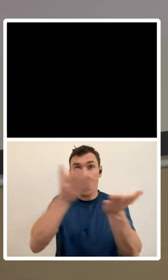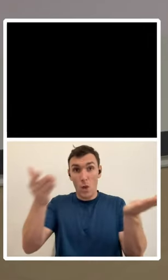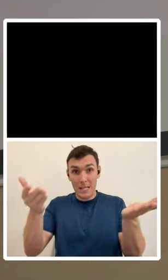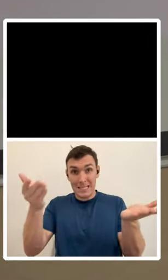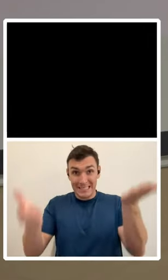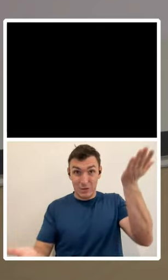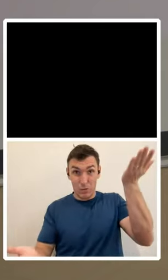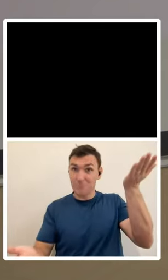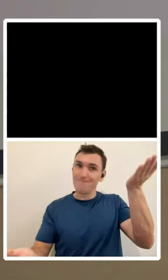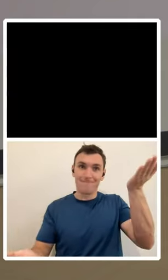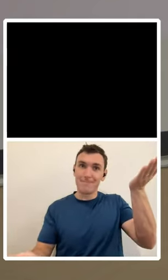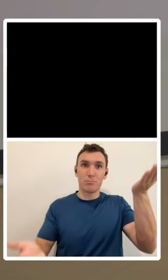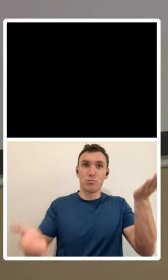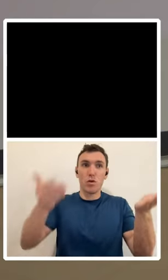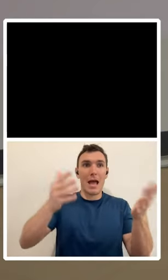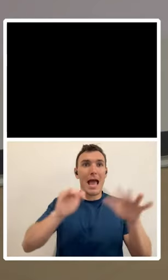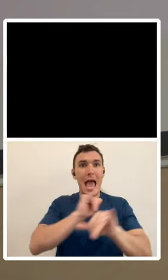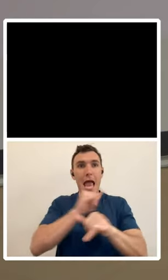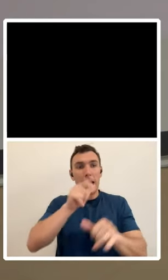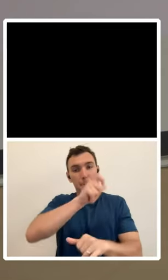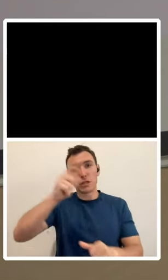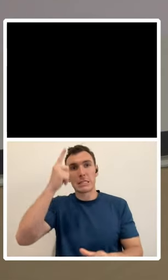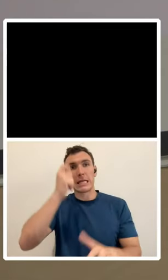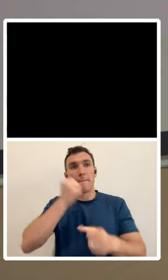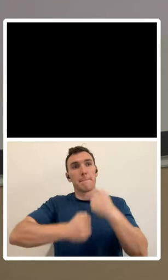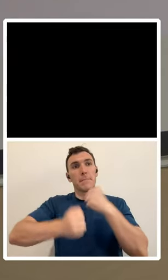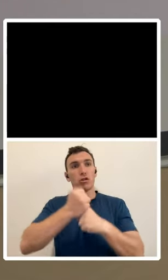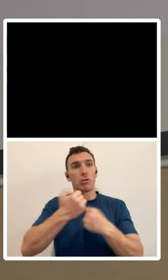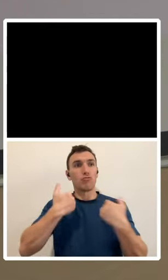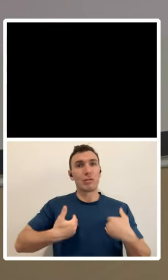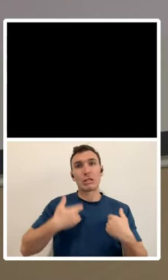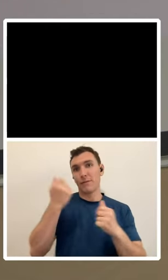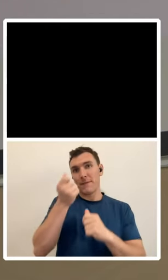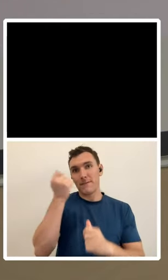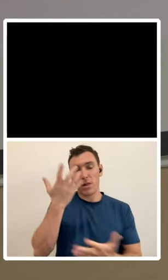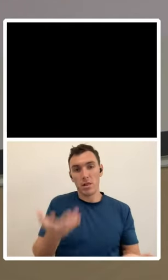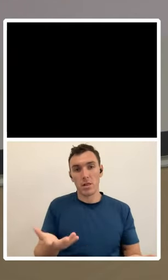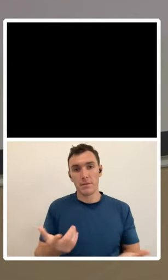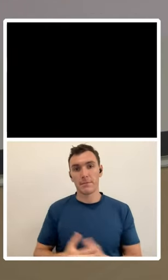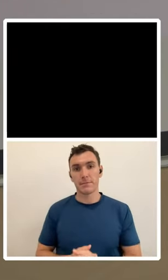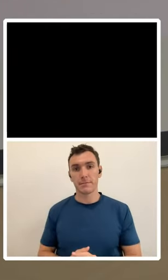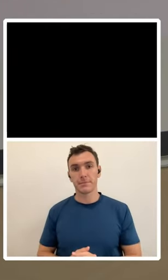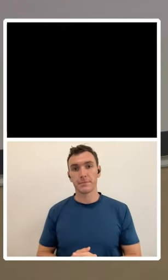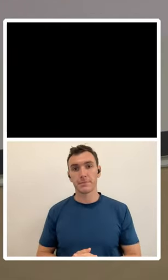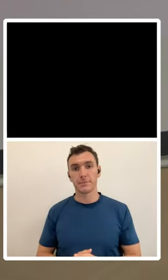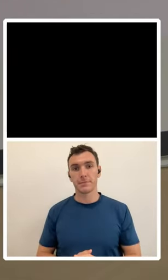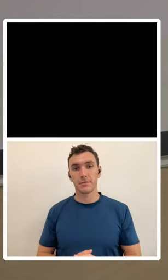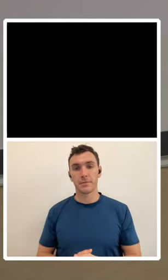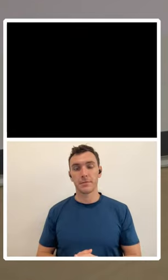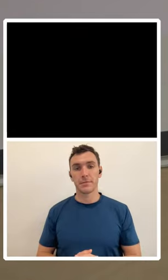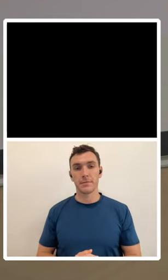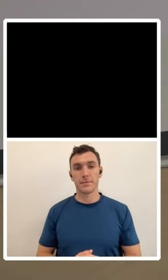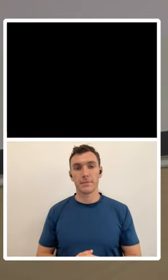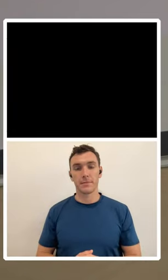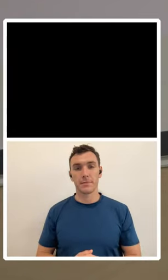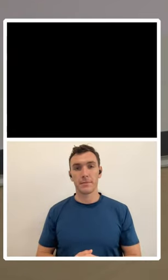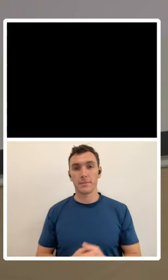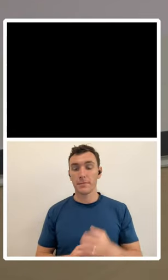small group of people to divide, the less chance you've got of succeeding. Great. So more questions from the floor?